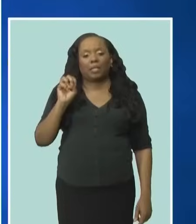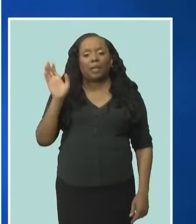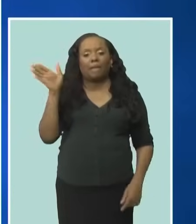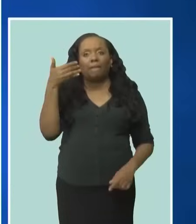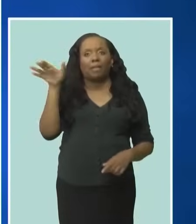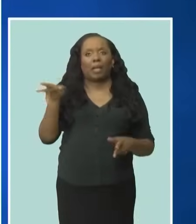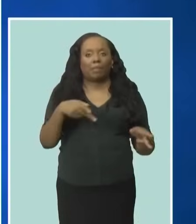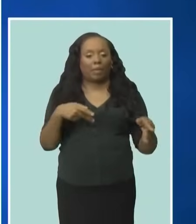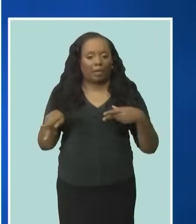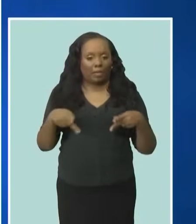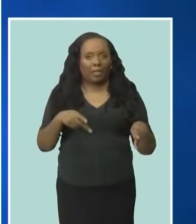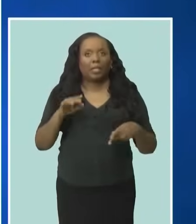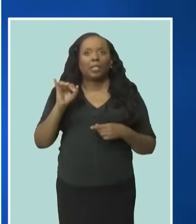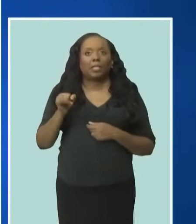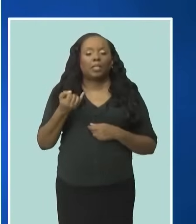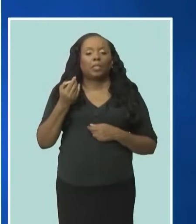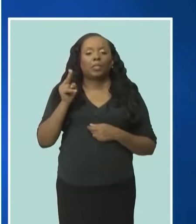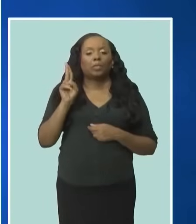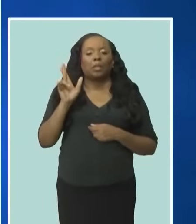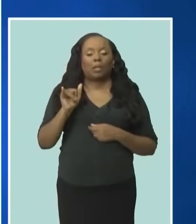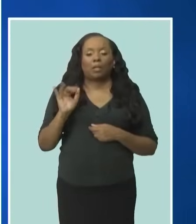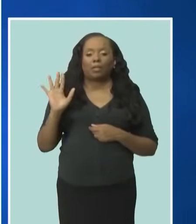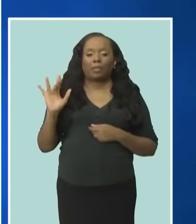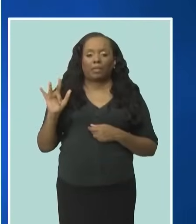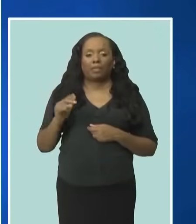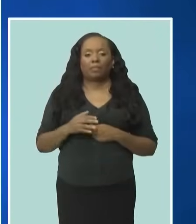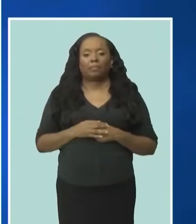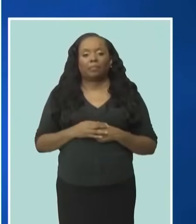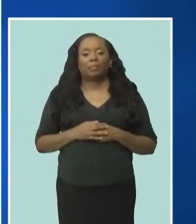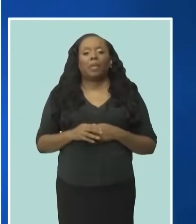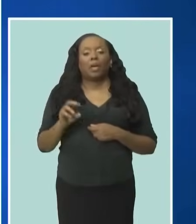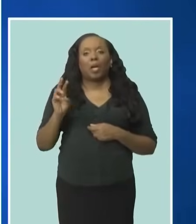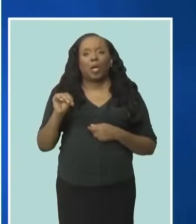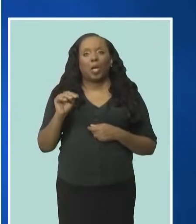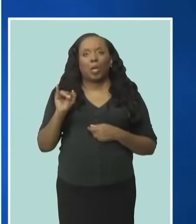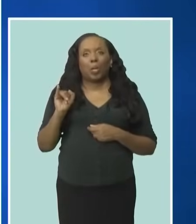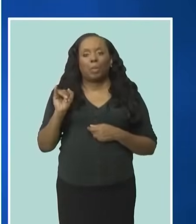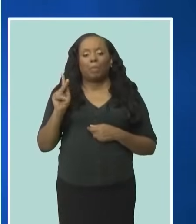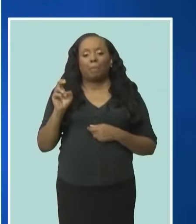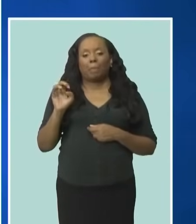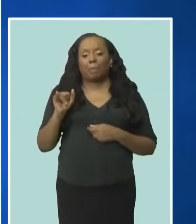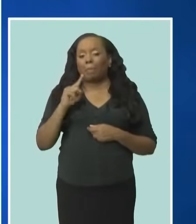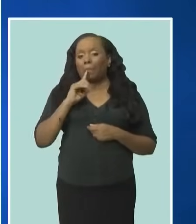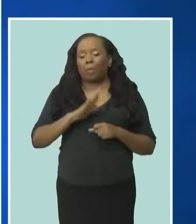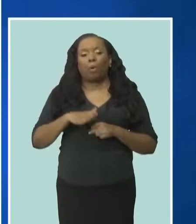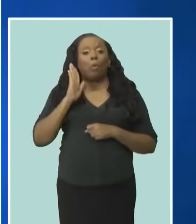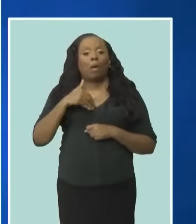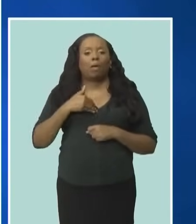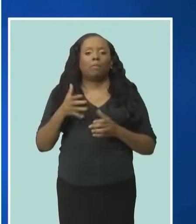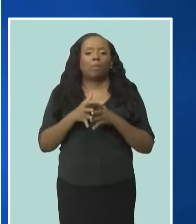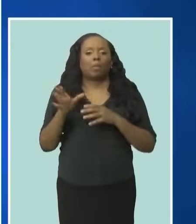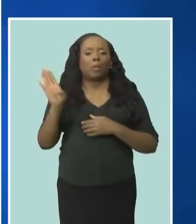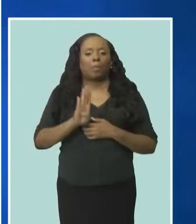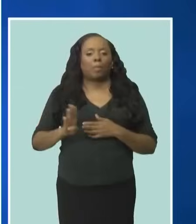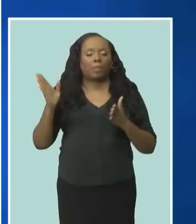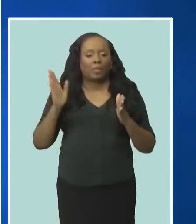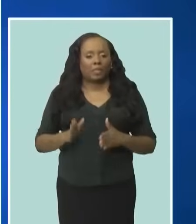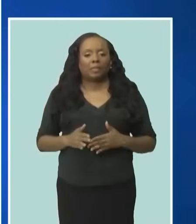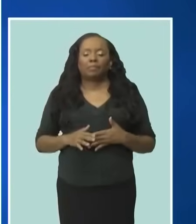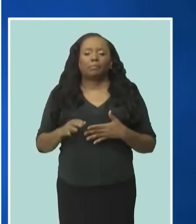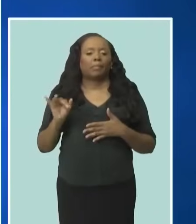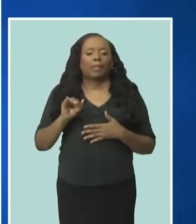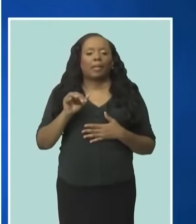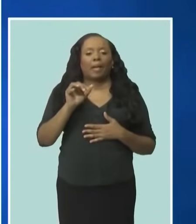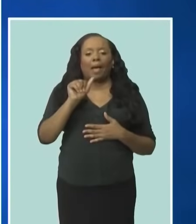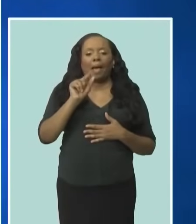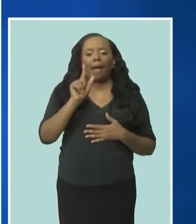headliner Mikey Mercer promises an entourage of Bajan artists. Some of the top acts for this year's Crop Over season include Lil